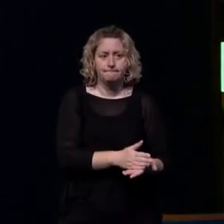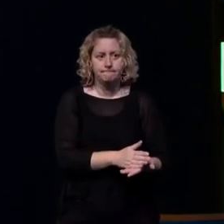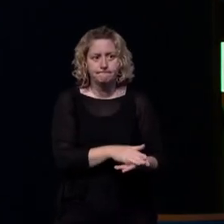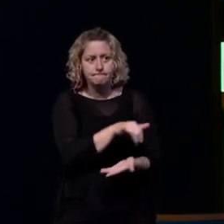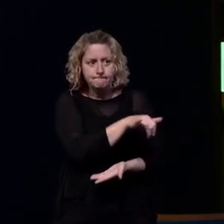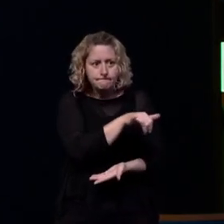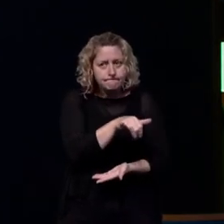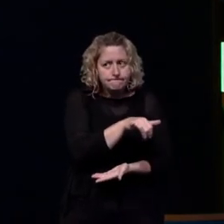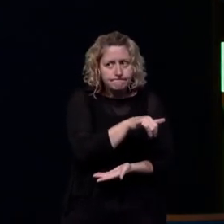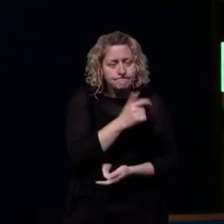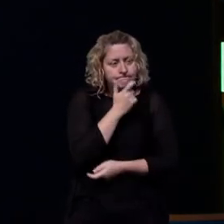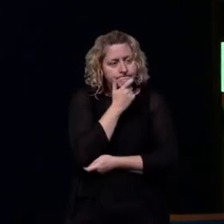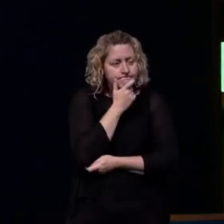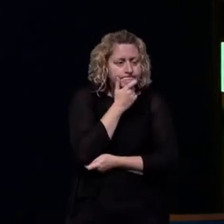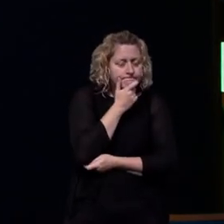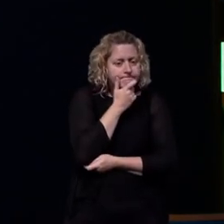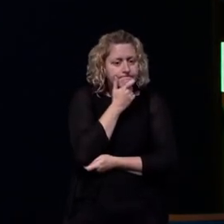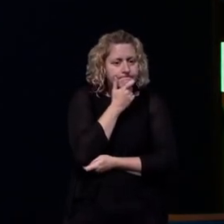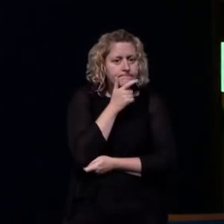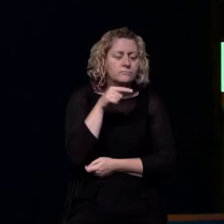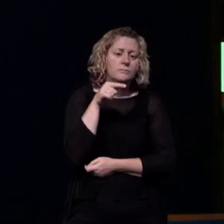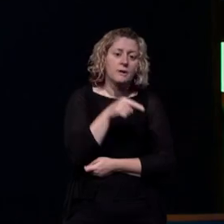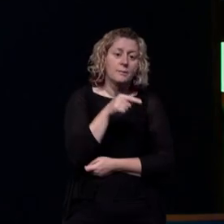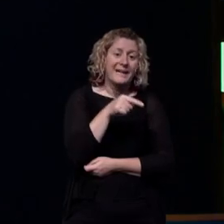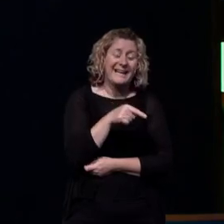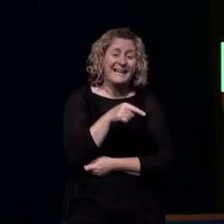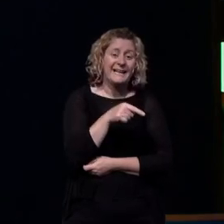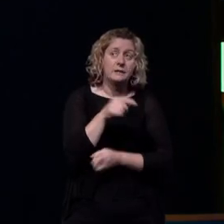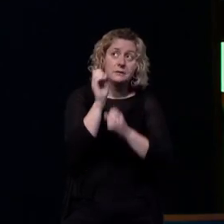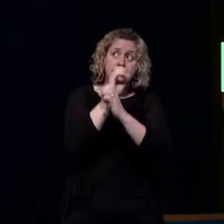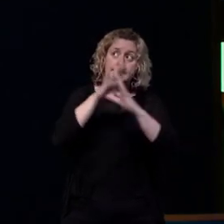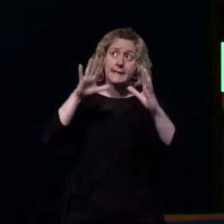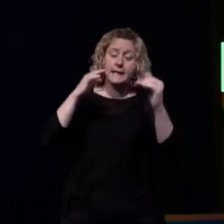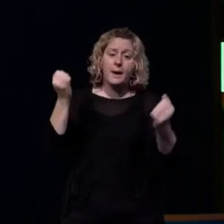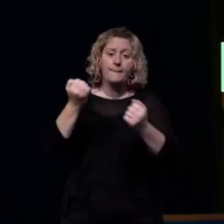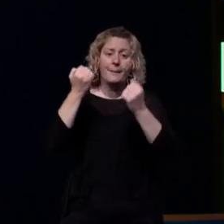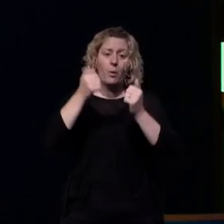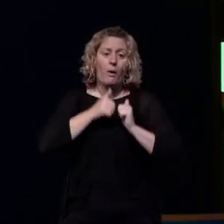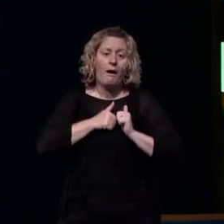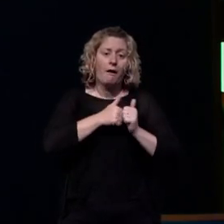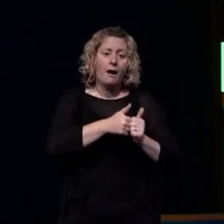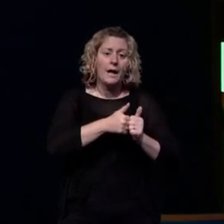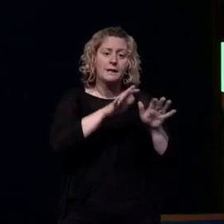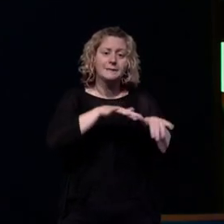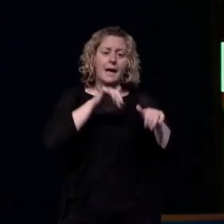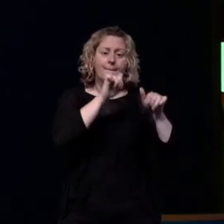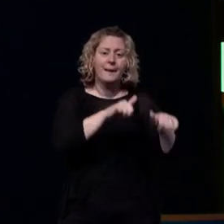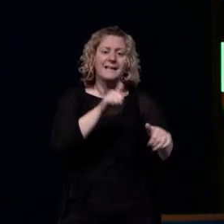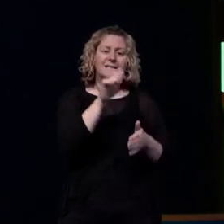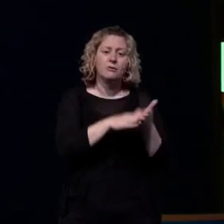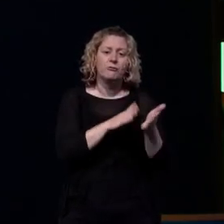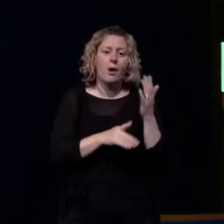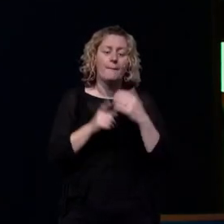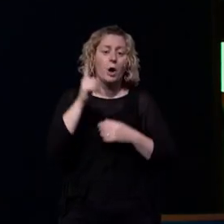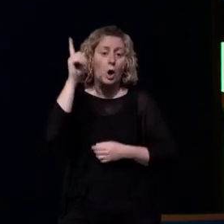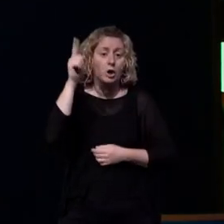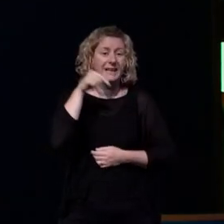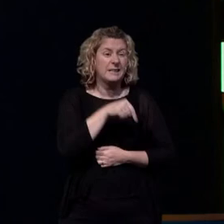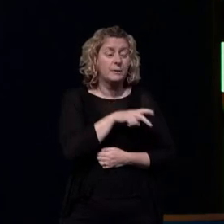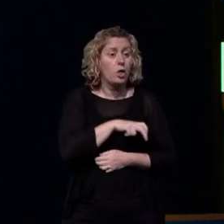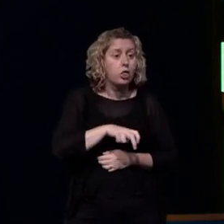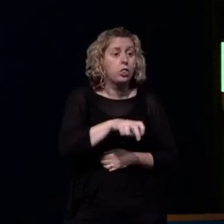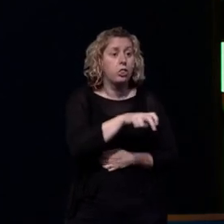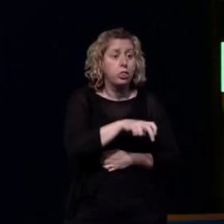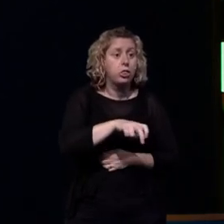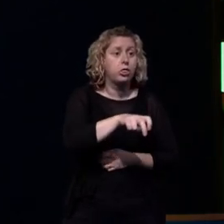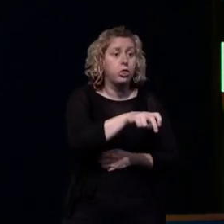what power, kindness, and blessing he's seen from the Lord. So he's just been through the desert and he has seen that